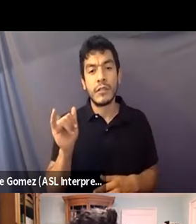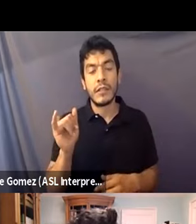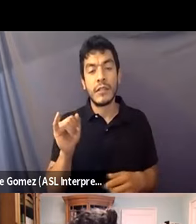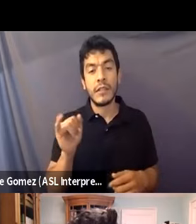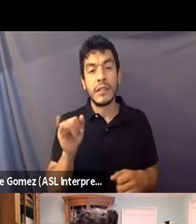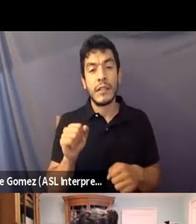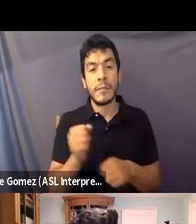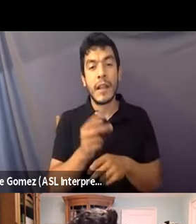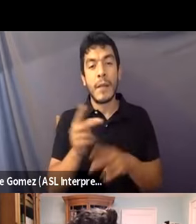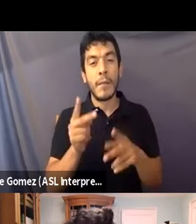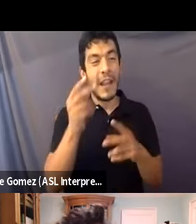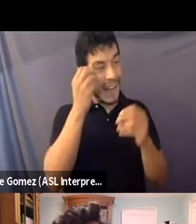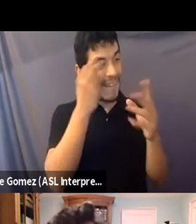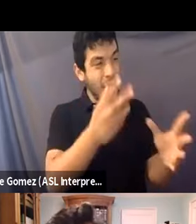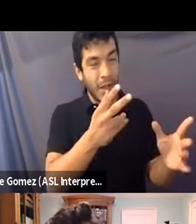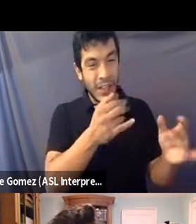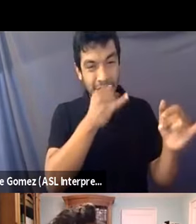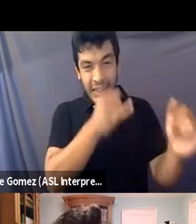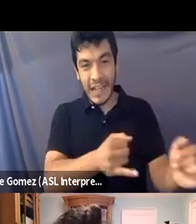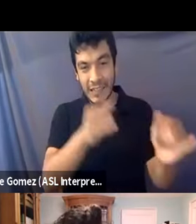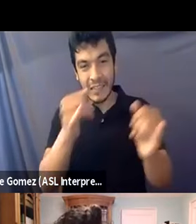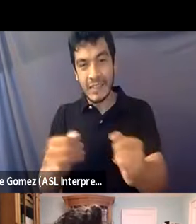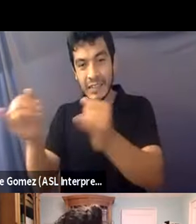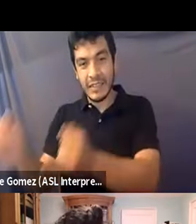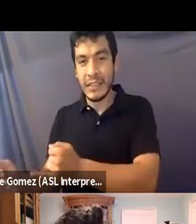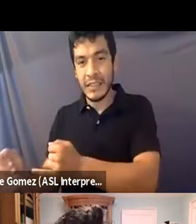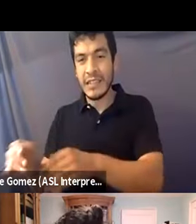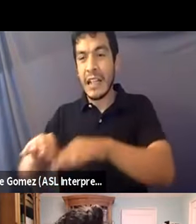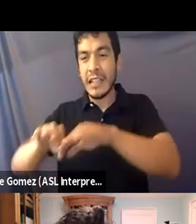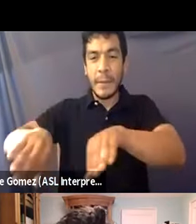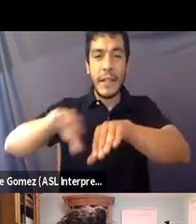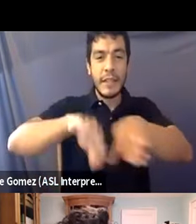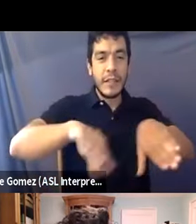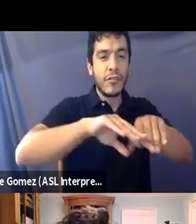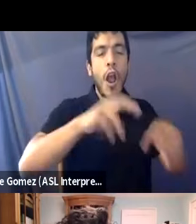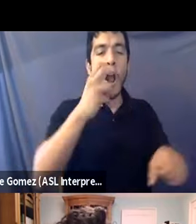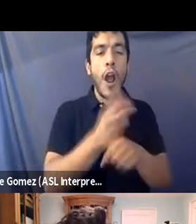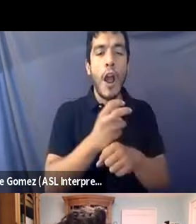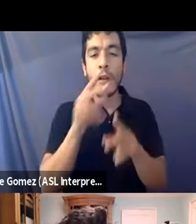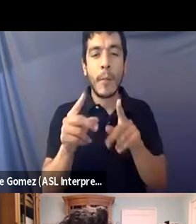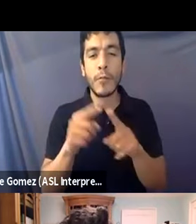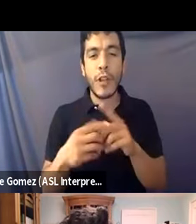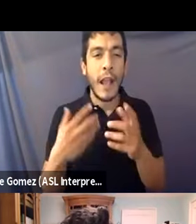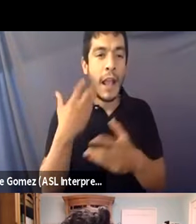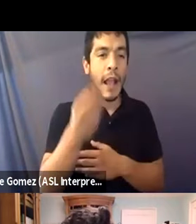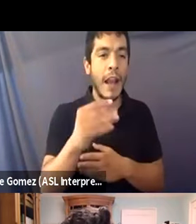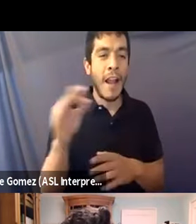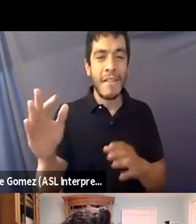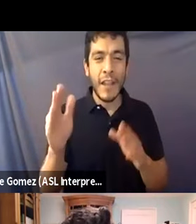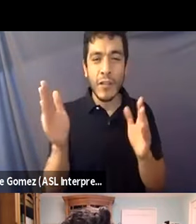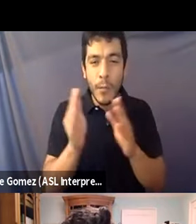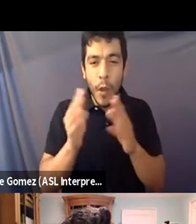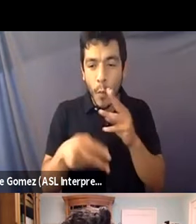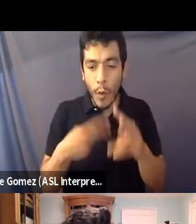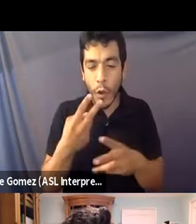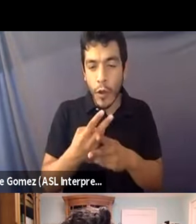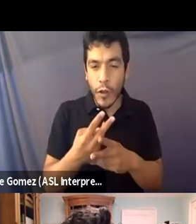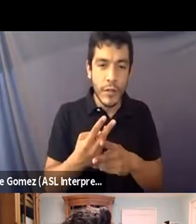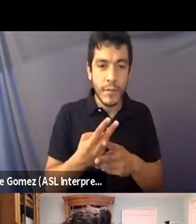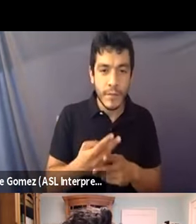information even more in a way where it's very hard for folks to get out of their bubble. And then, you know, the